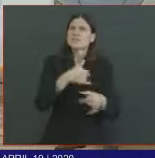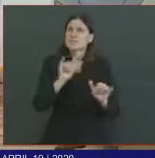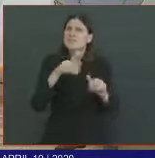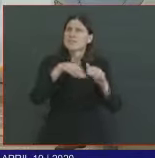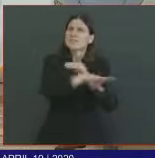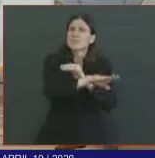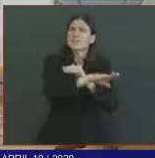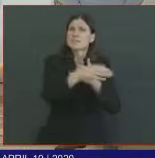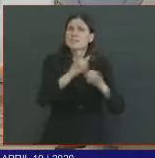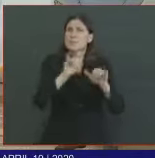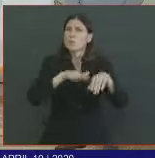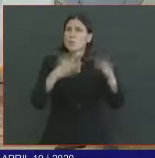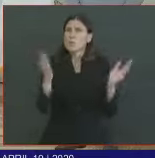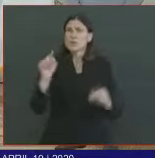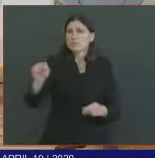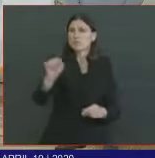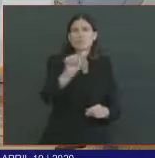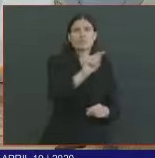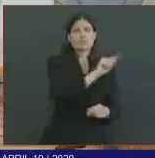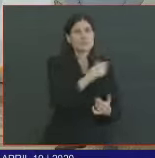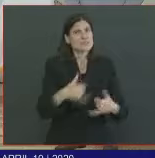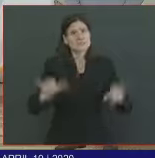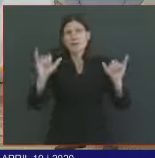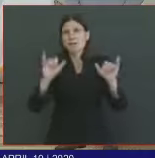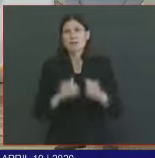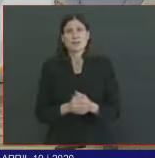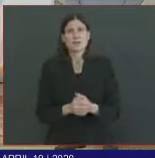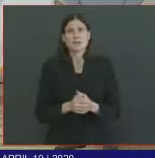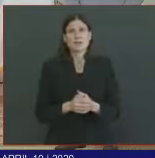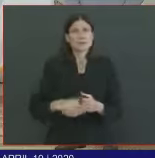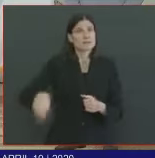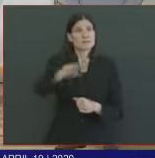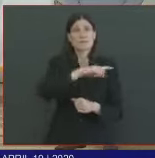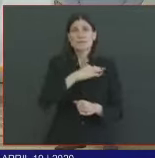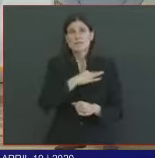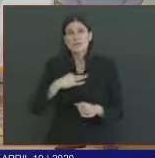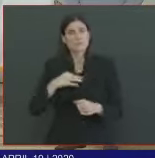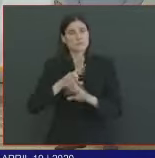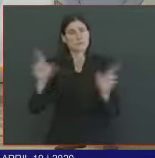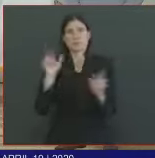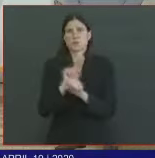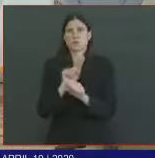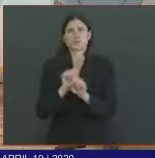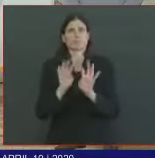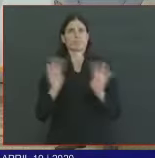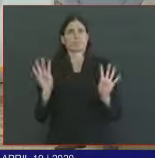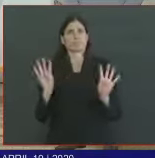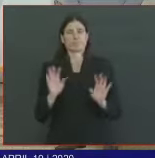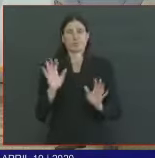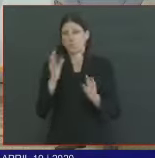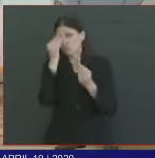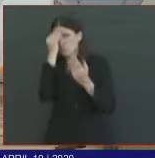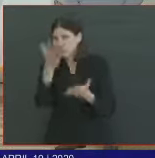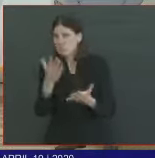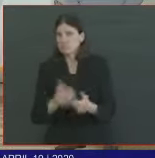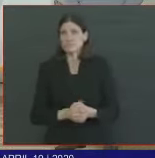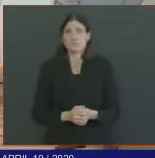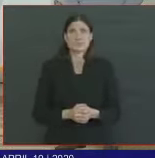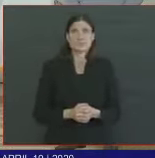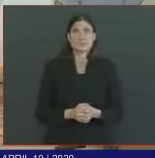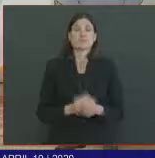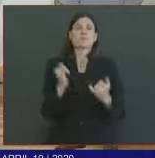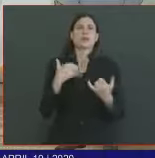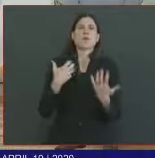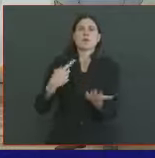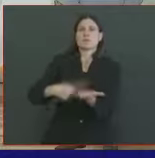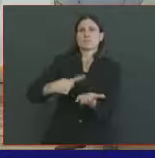about masks for just a reason. So I brought the governor was talking about our masks, and she's right, I have mine with me here, and time for a little show